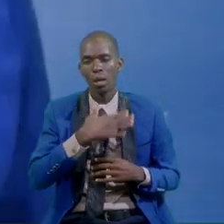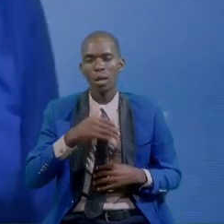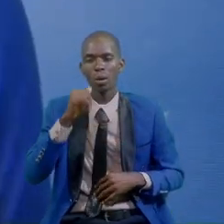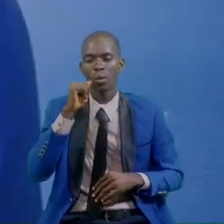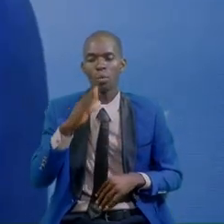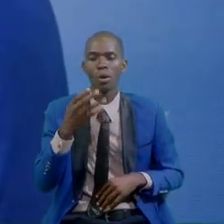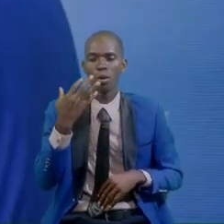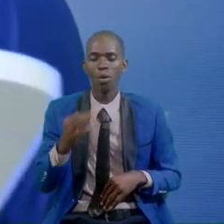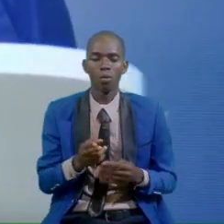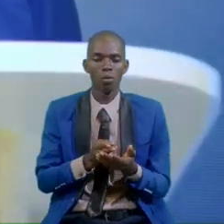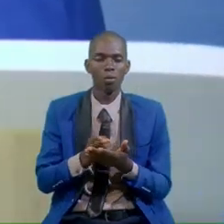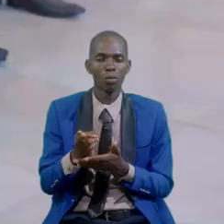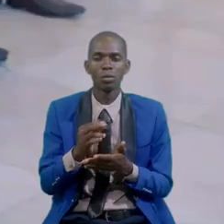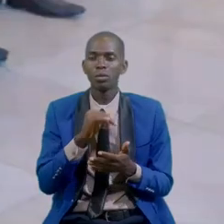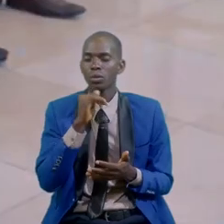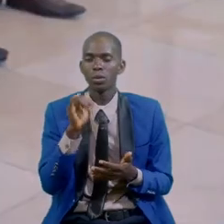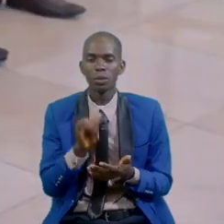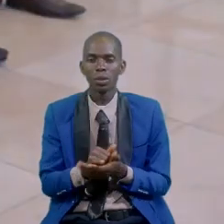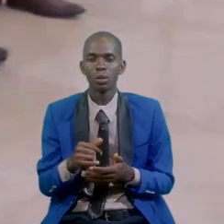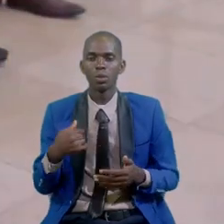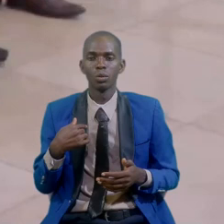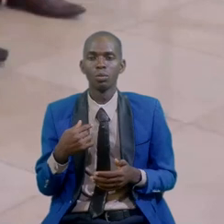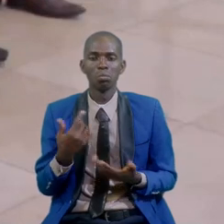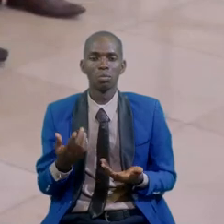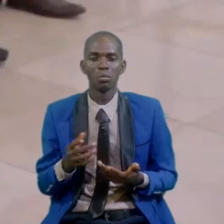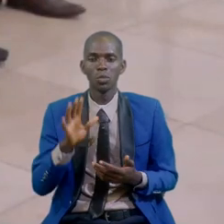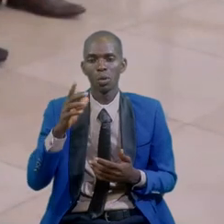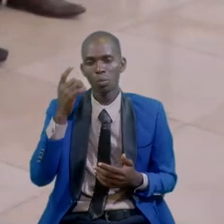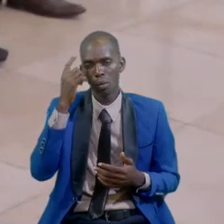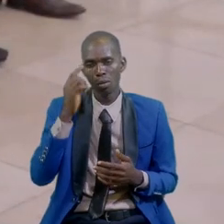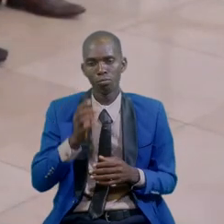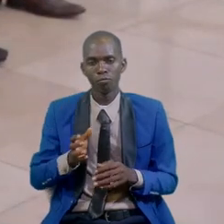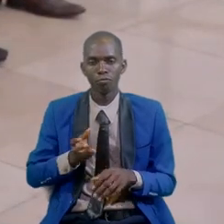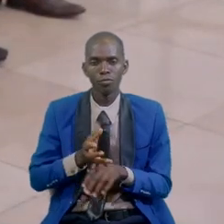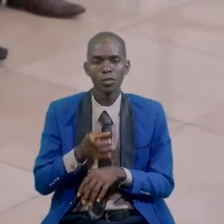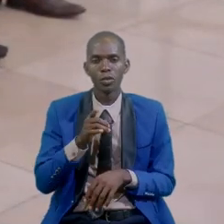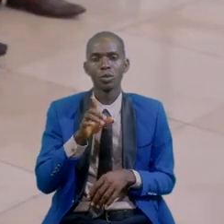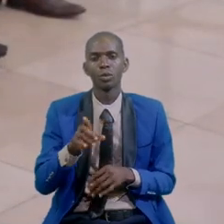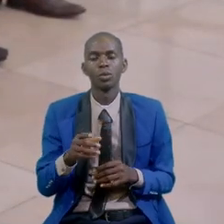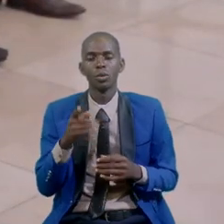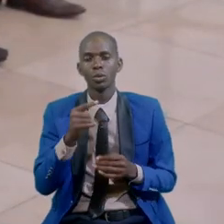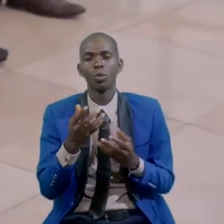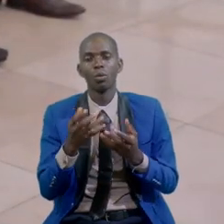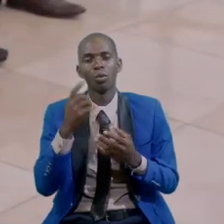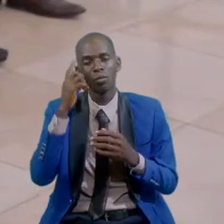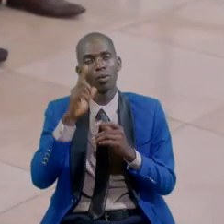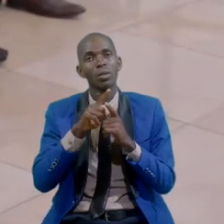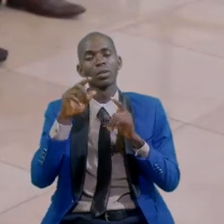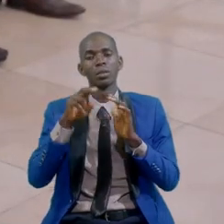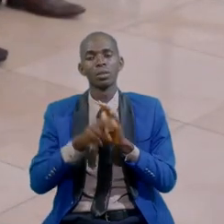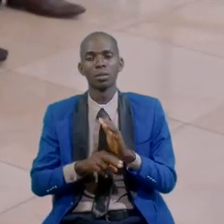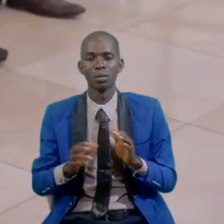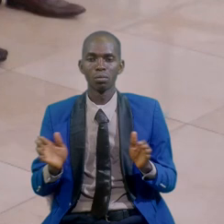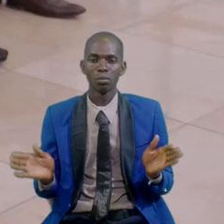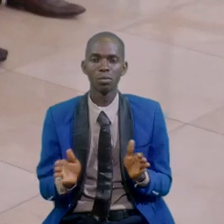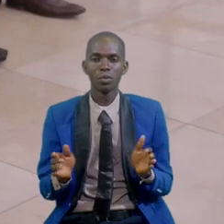just your heart pushing you, your mind pushing you, desire for greatness pushing you. All you want is to